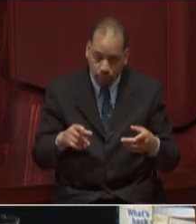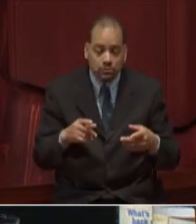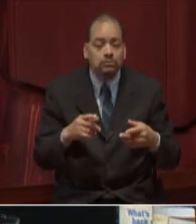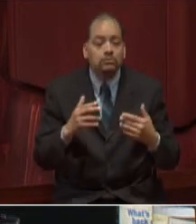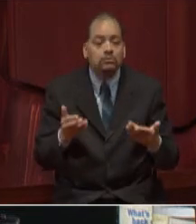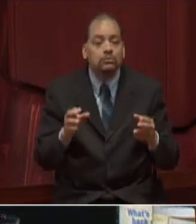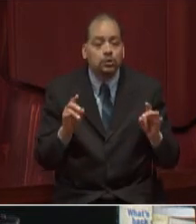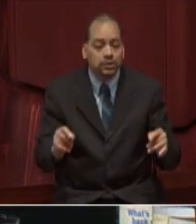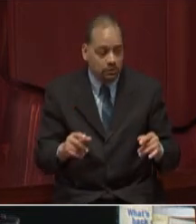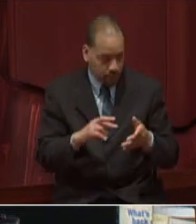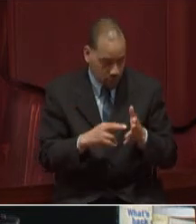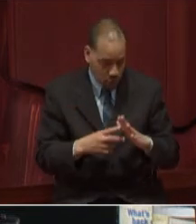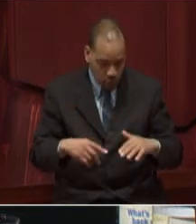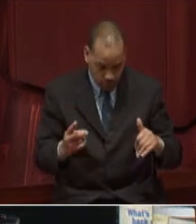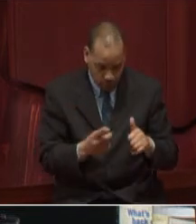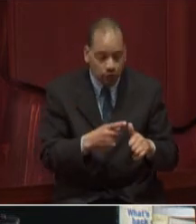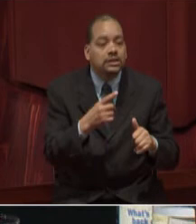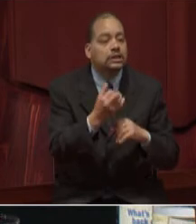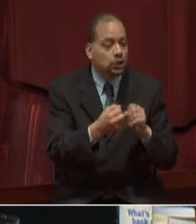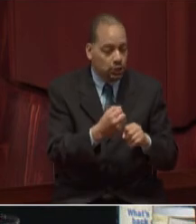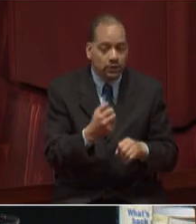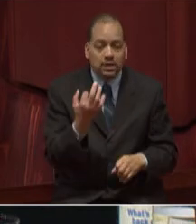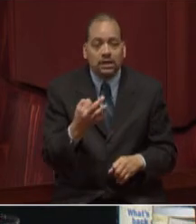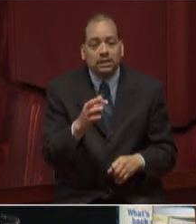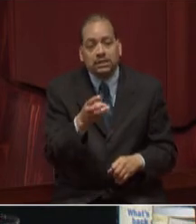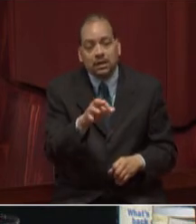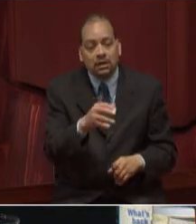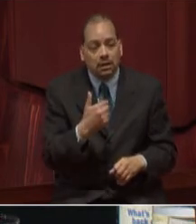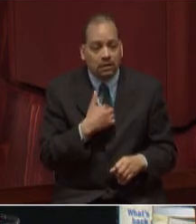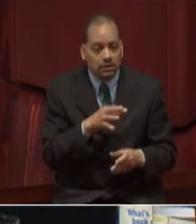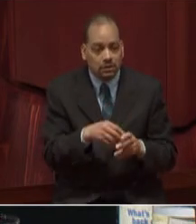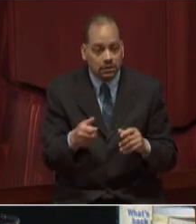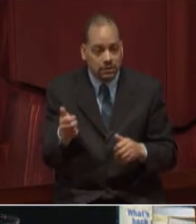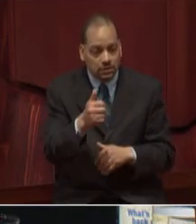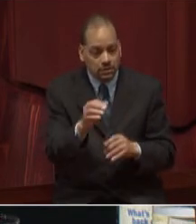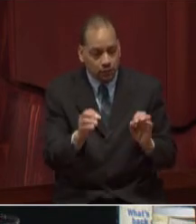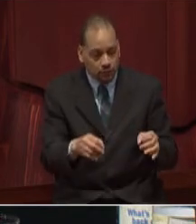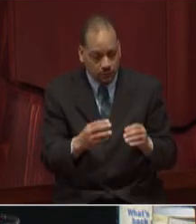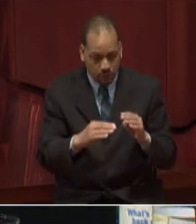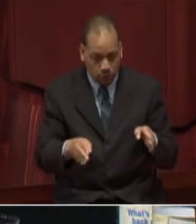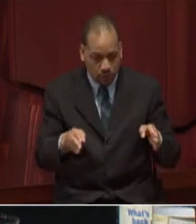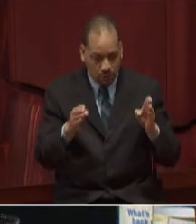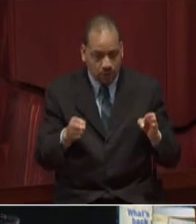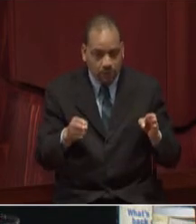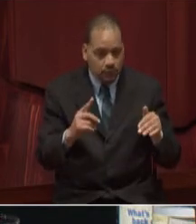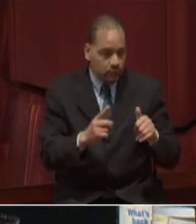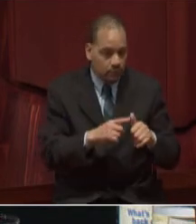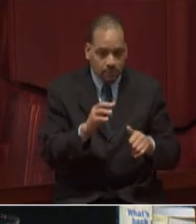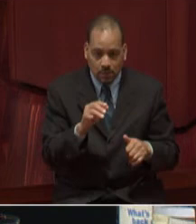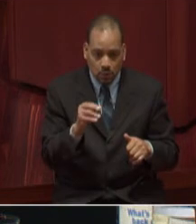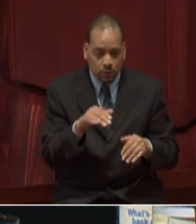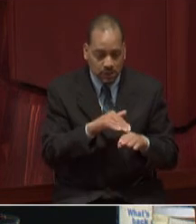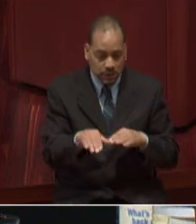first year, in 69, I was in the executive office building, and one of the things we did was send memos to Kissinger's mini policy planning